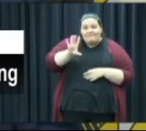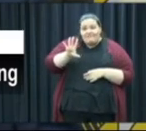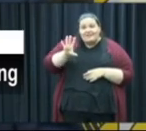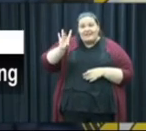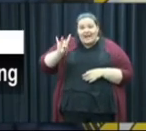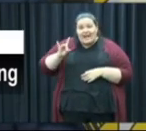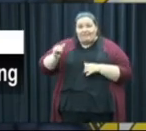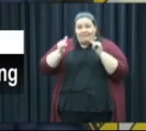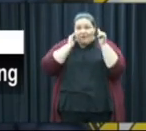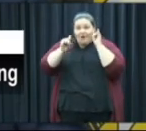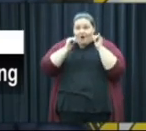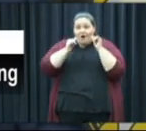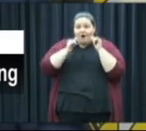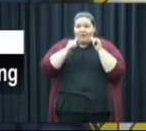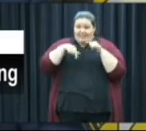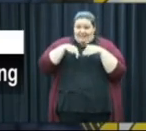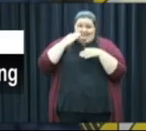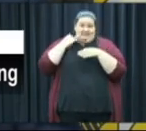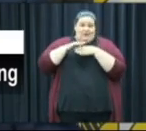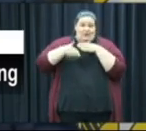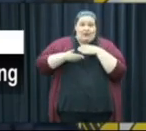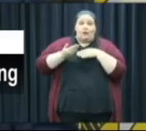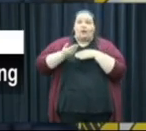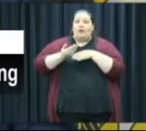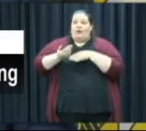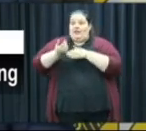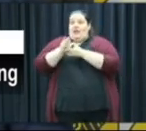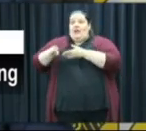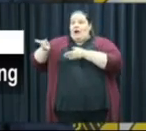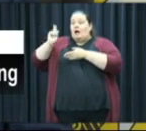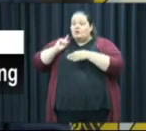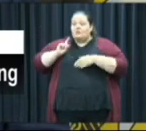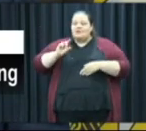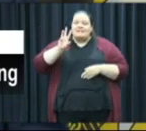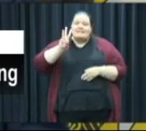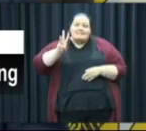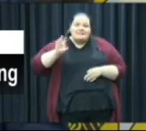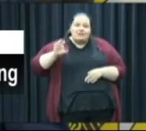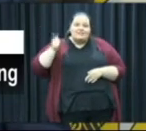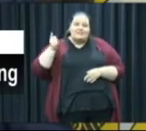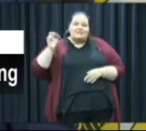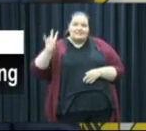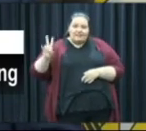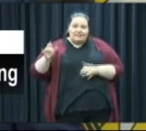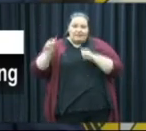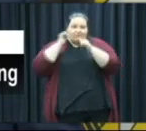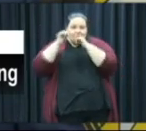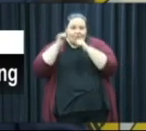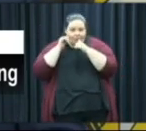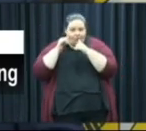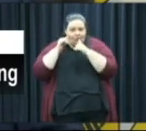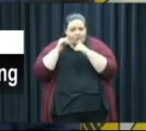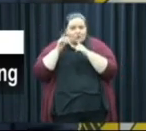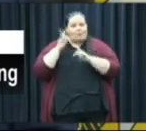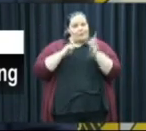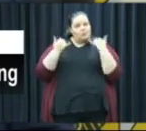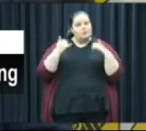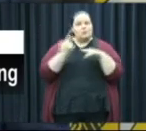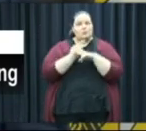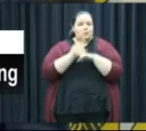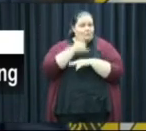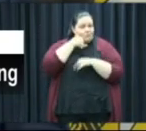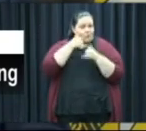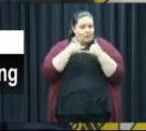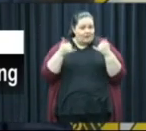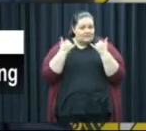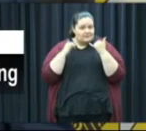from 617 calls during the previous weekend. Les appels que nous recevons viennent de résidents qui ont des